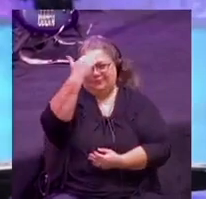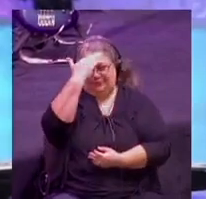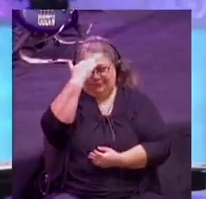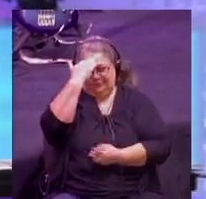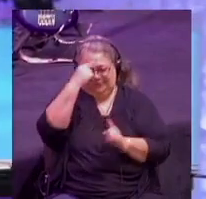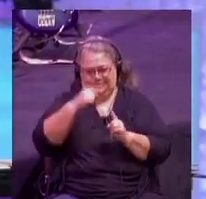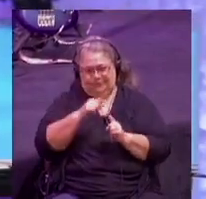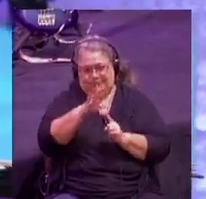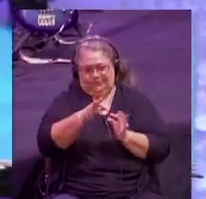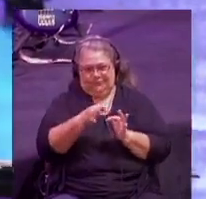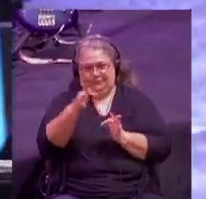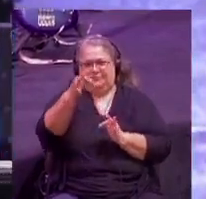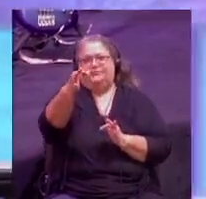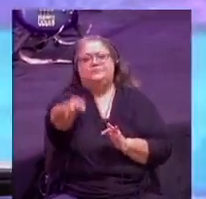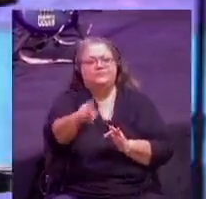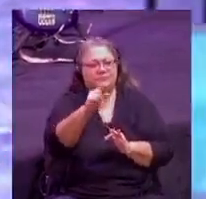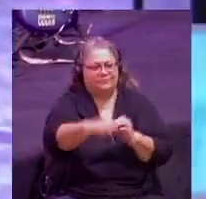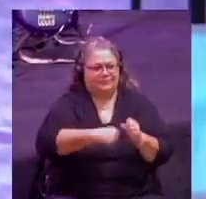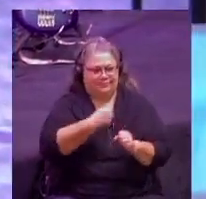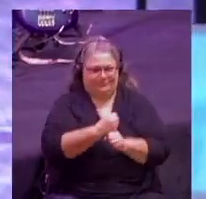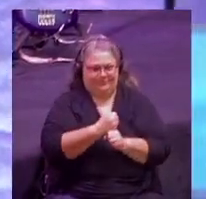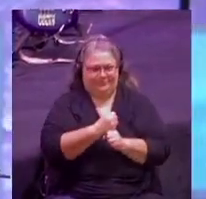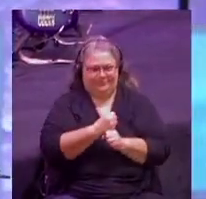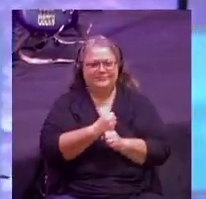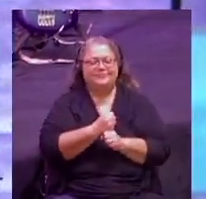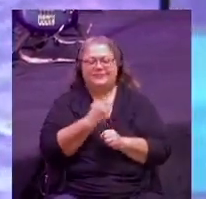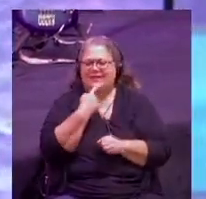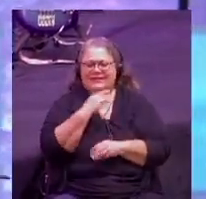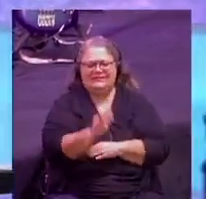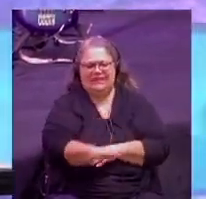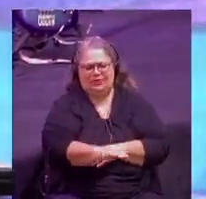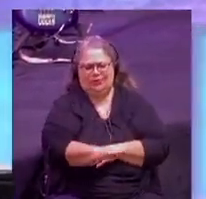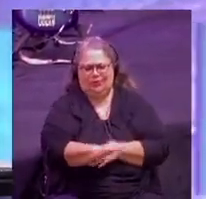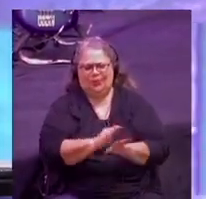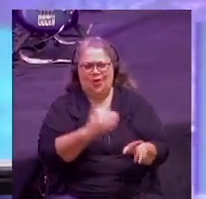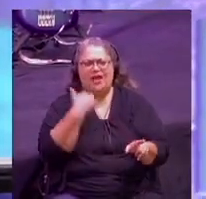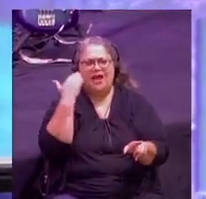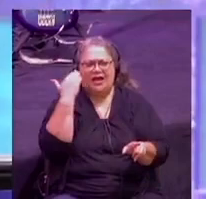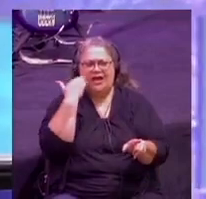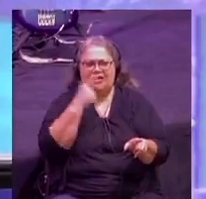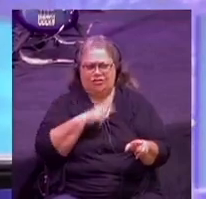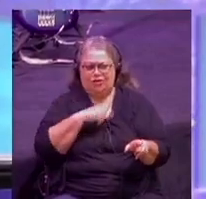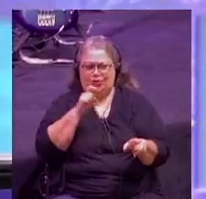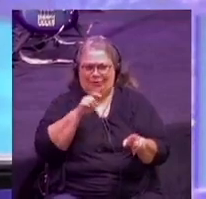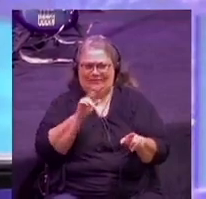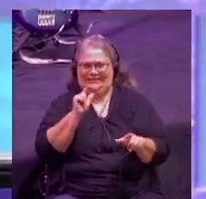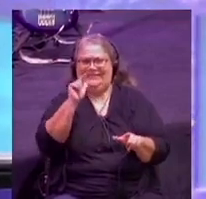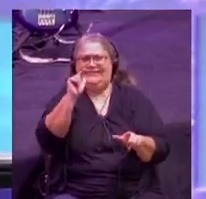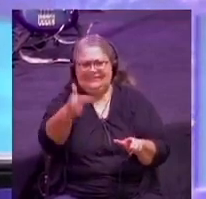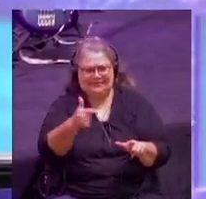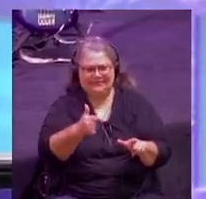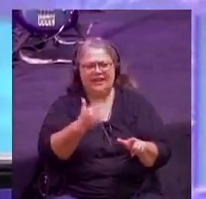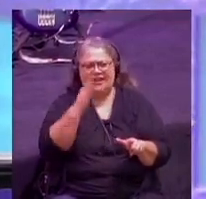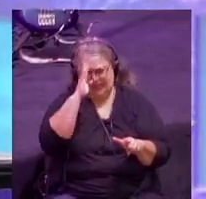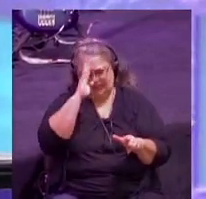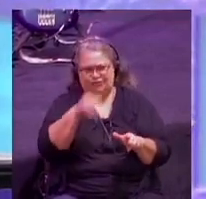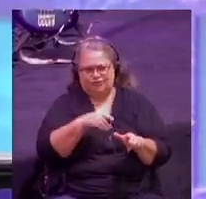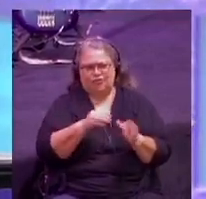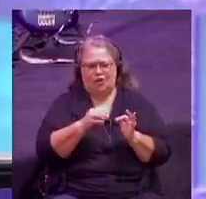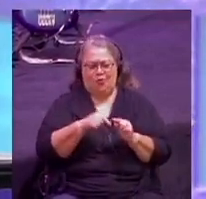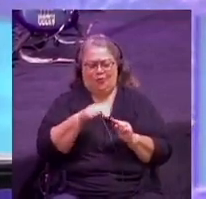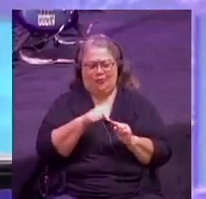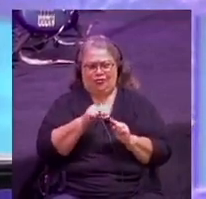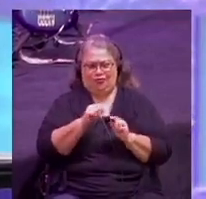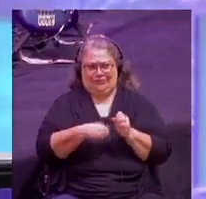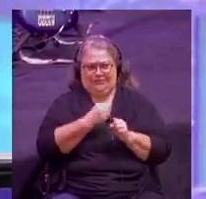20 years from now. And the Holy Spirit is able to say, hey, I know what you're going to need in the future. I know where you're going to be in the